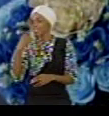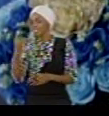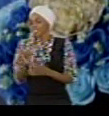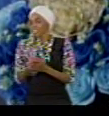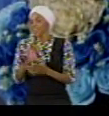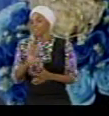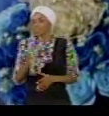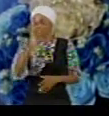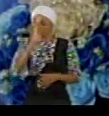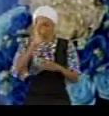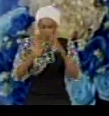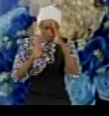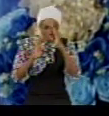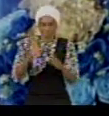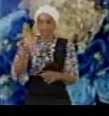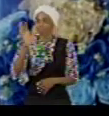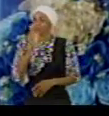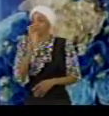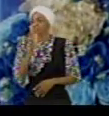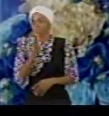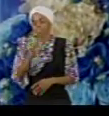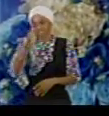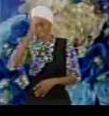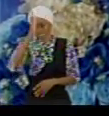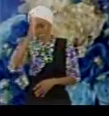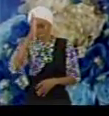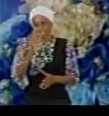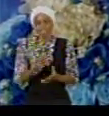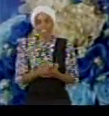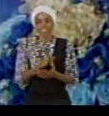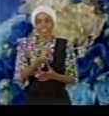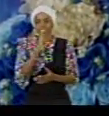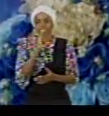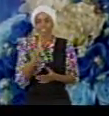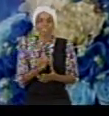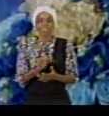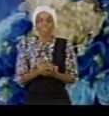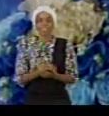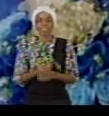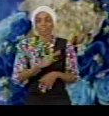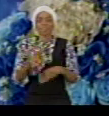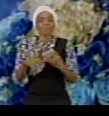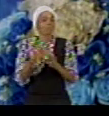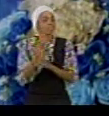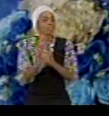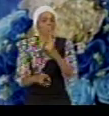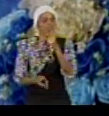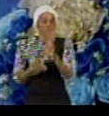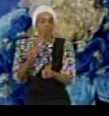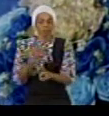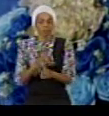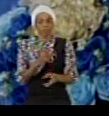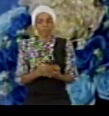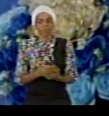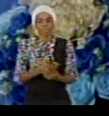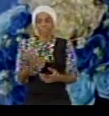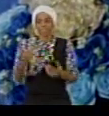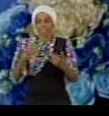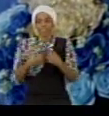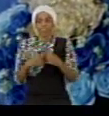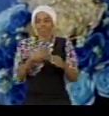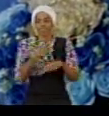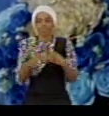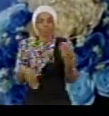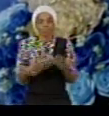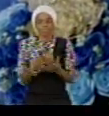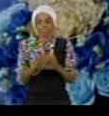backing the whole all the whole globe he has children all the whole Africa Asia Australia Canada last night